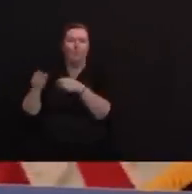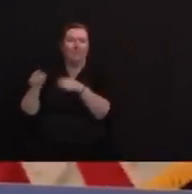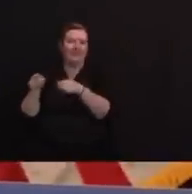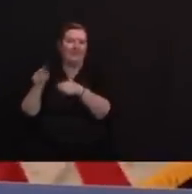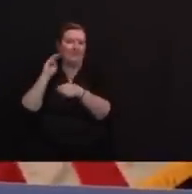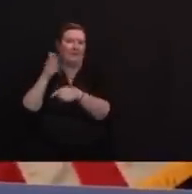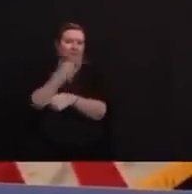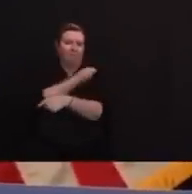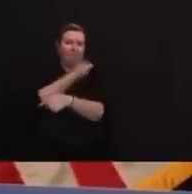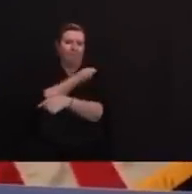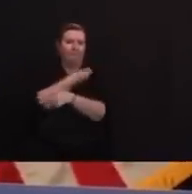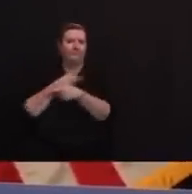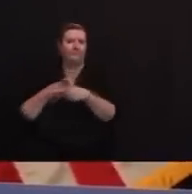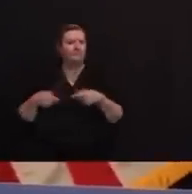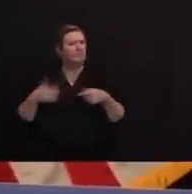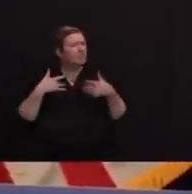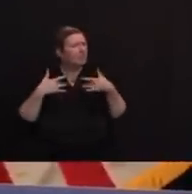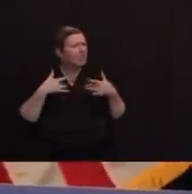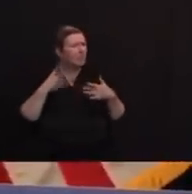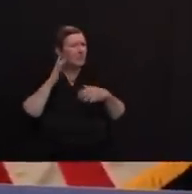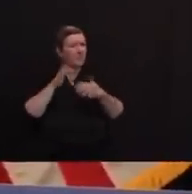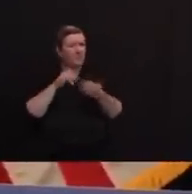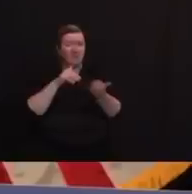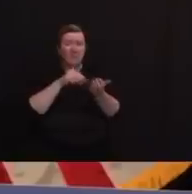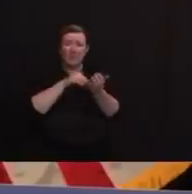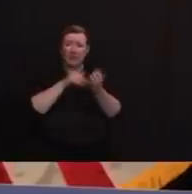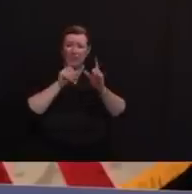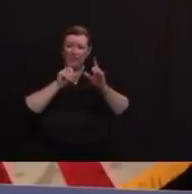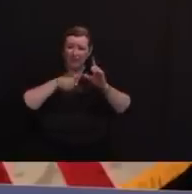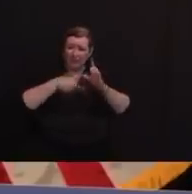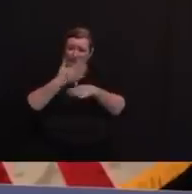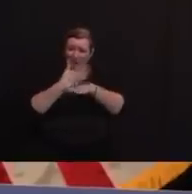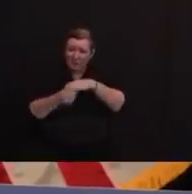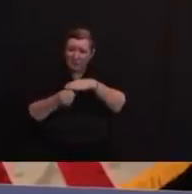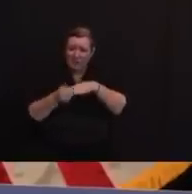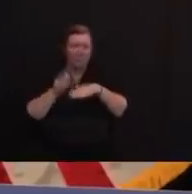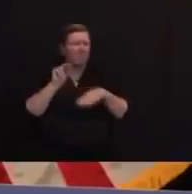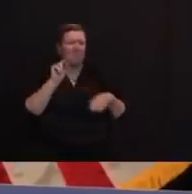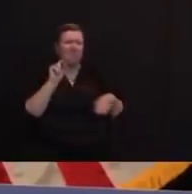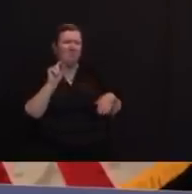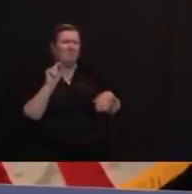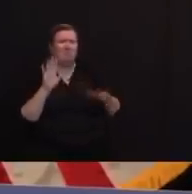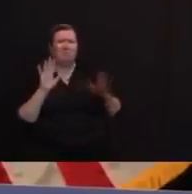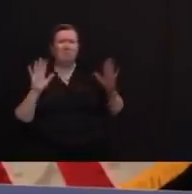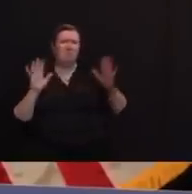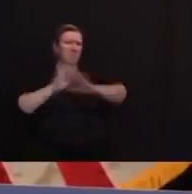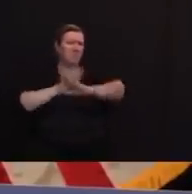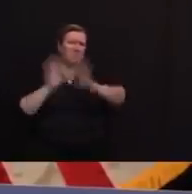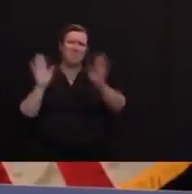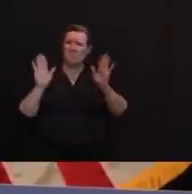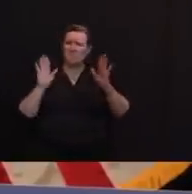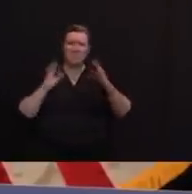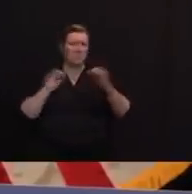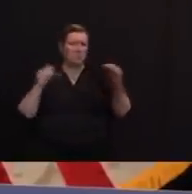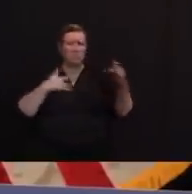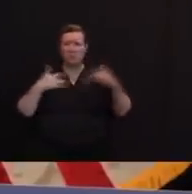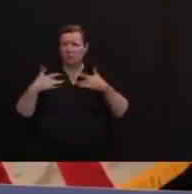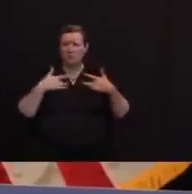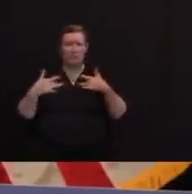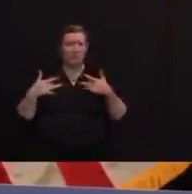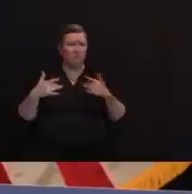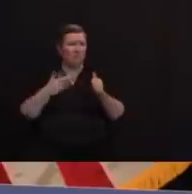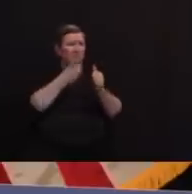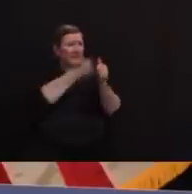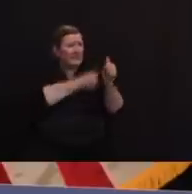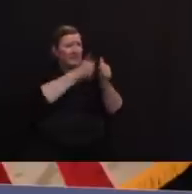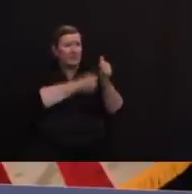have that they obviously each batch that's shipped is going to have a different date on it because they're maybe produced a little bit later. Really depends on